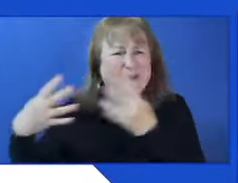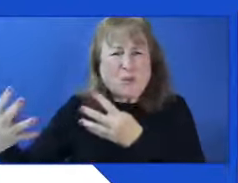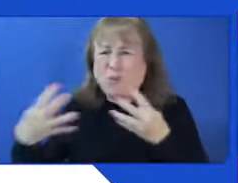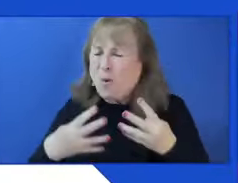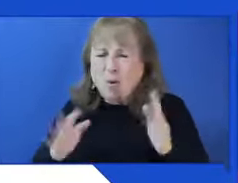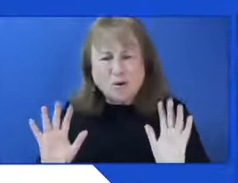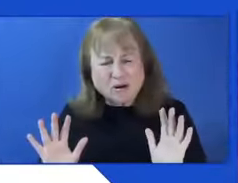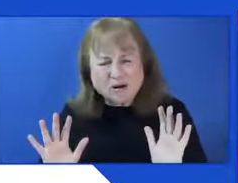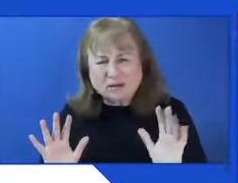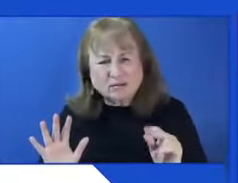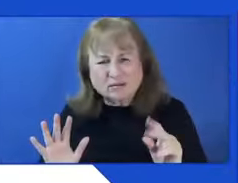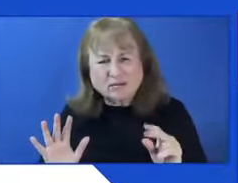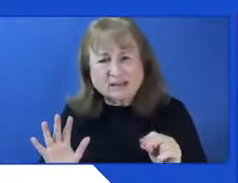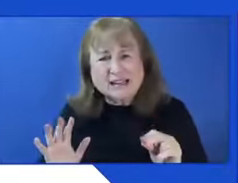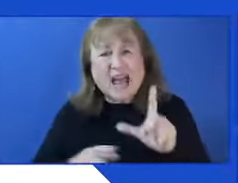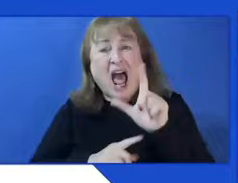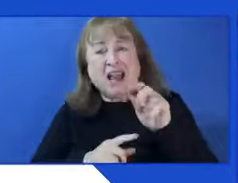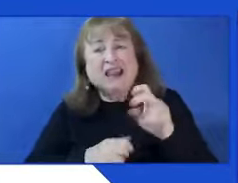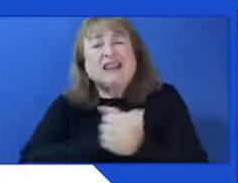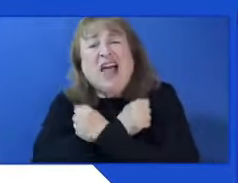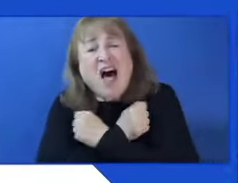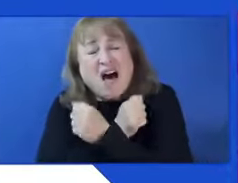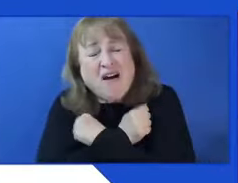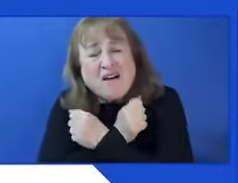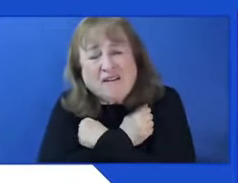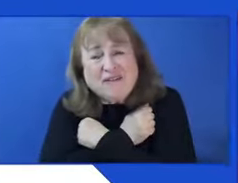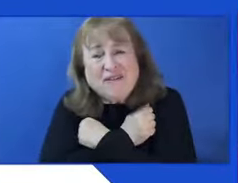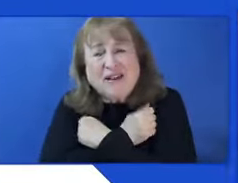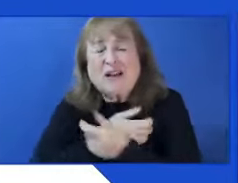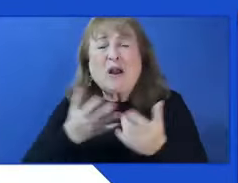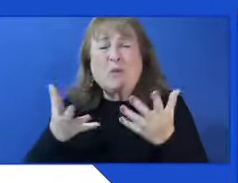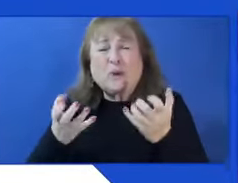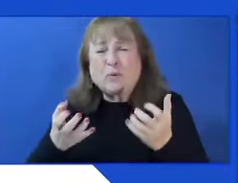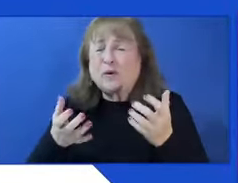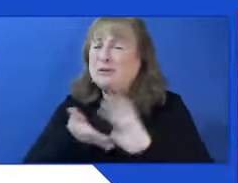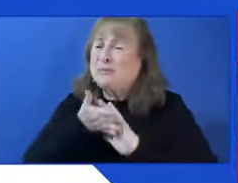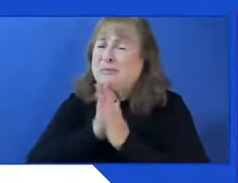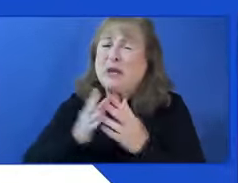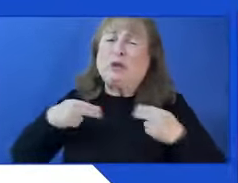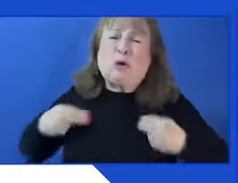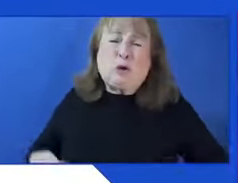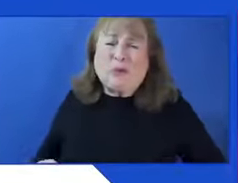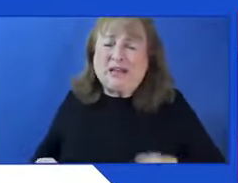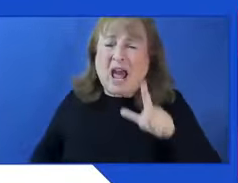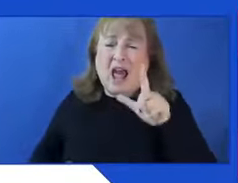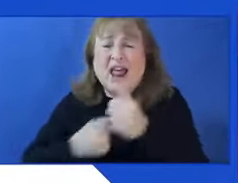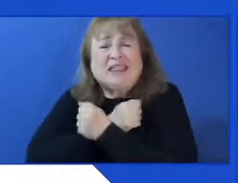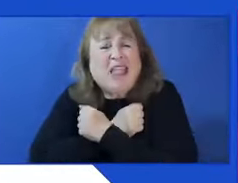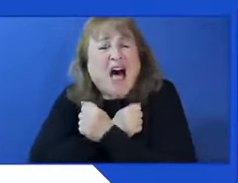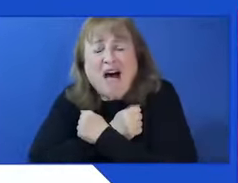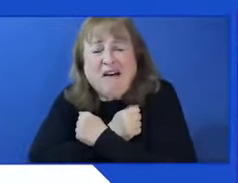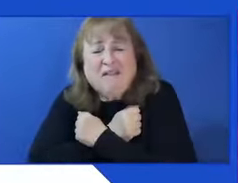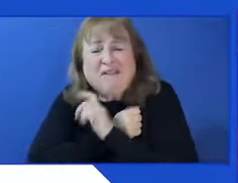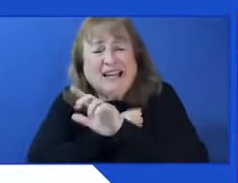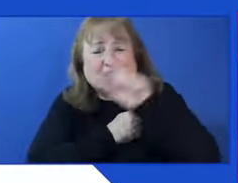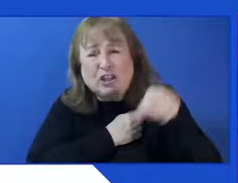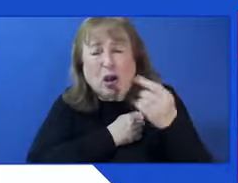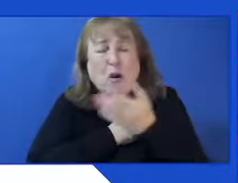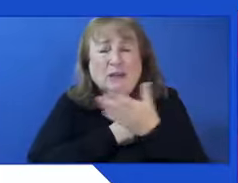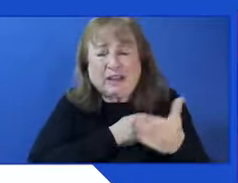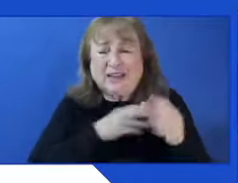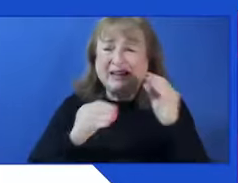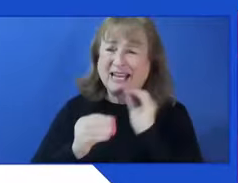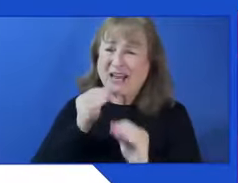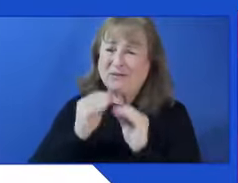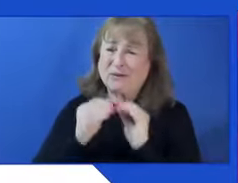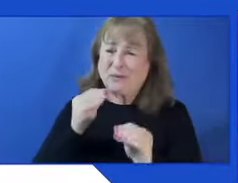is an act of love and a cry for humanity. And love is the only thing that can repair